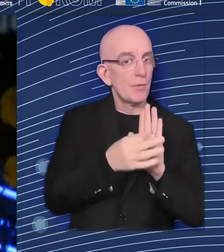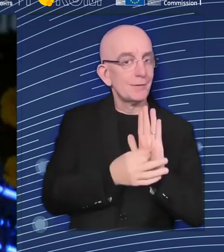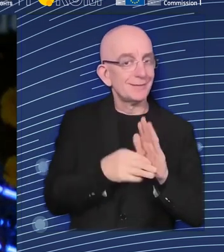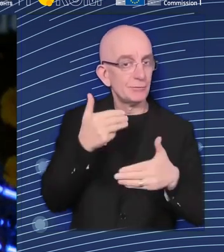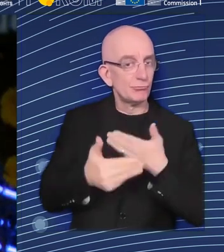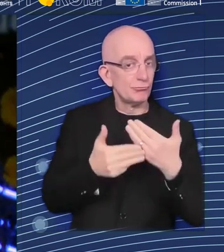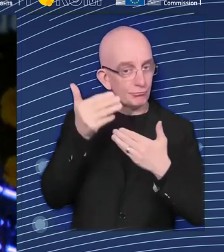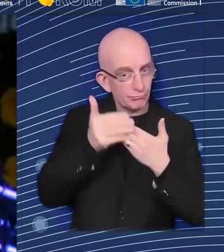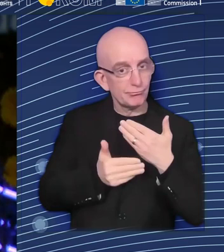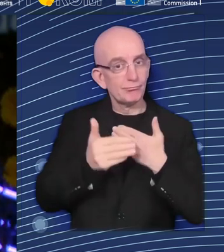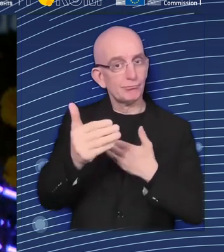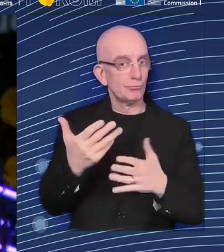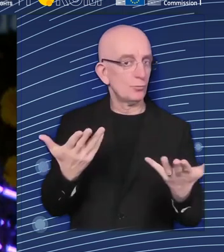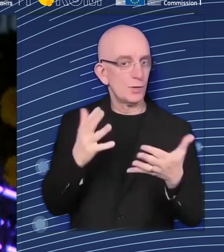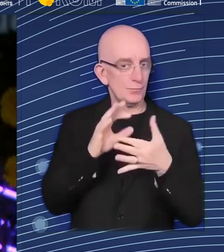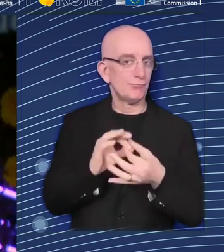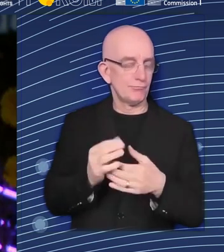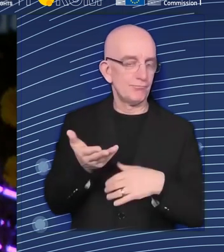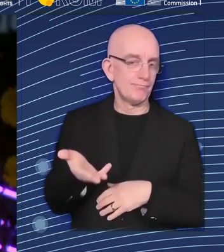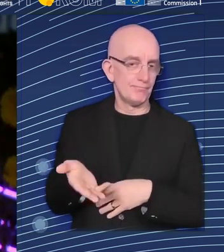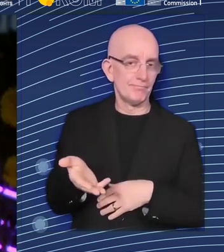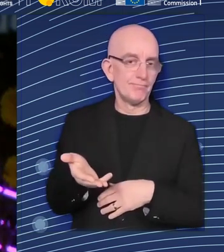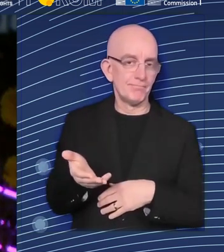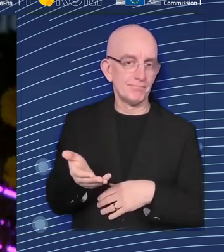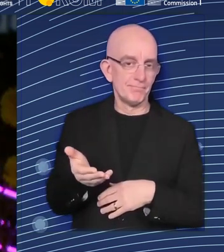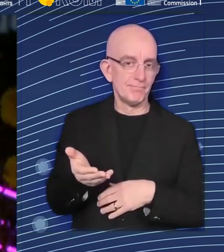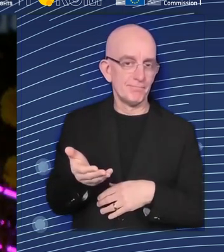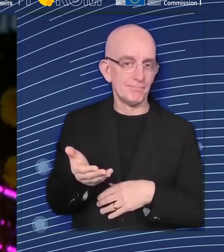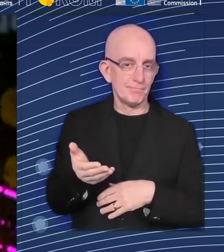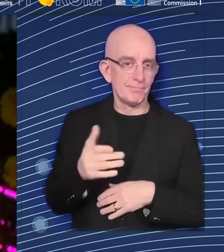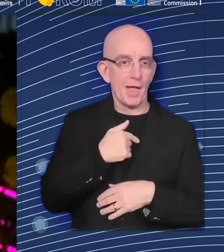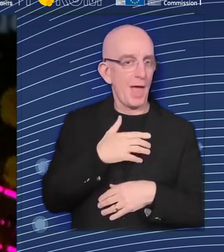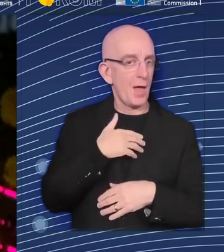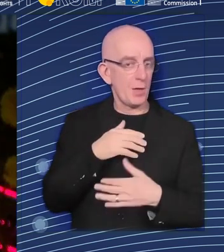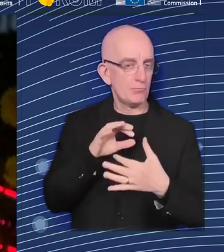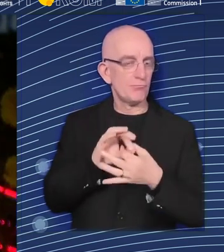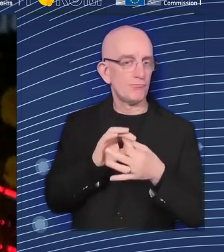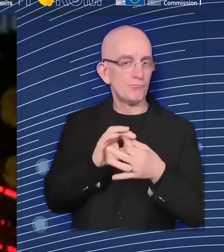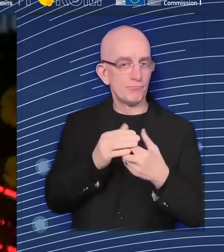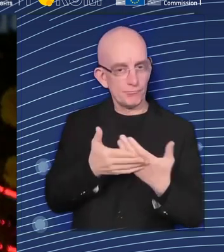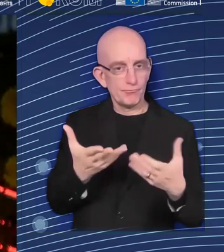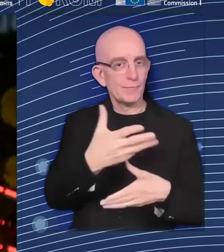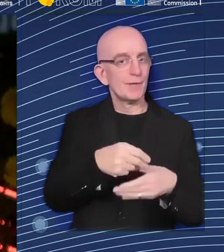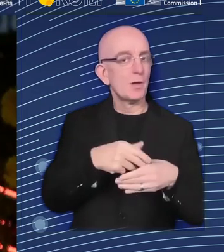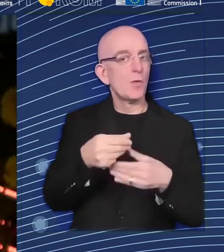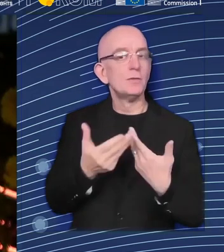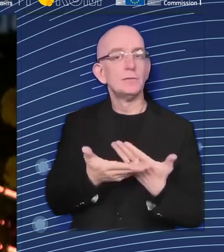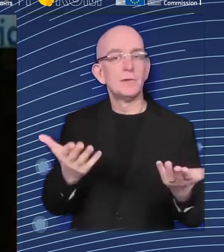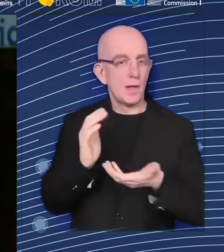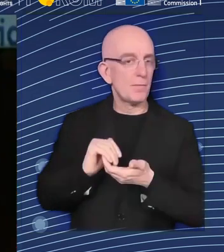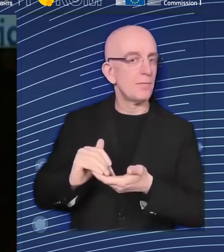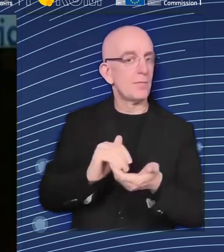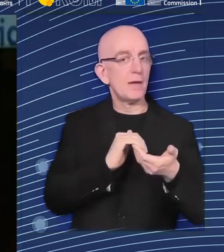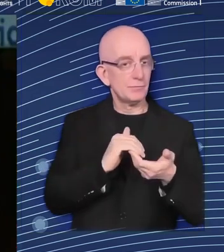Europeans. And before I finally close, I want to thank the technicians. Despite any hiccups, I know technology and techniques are